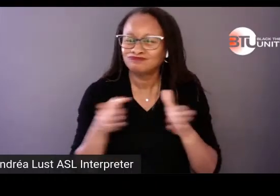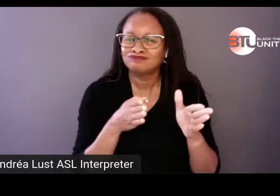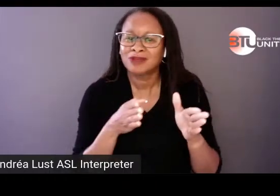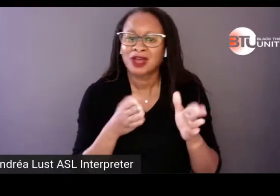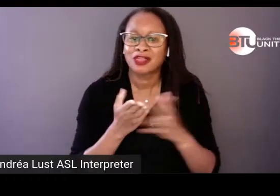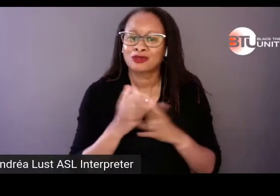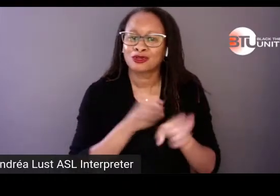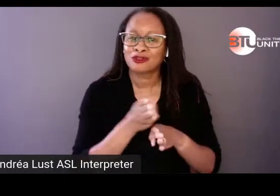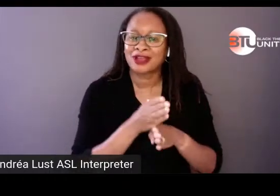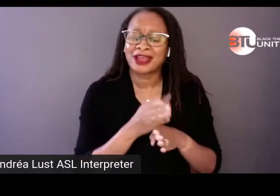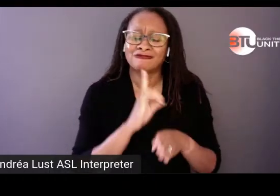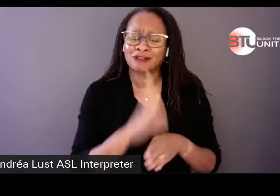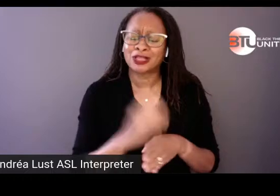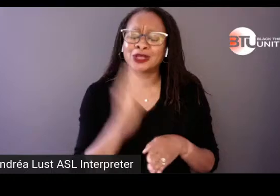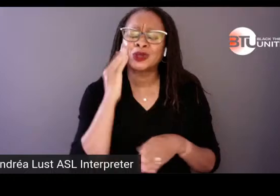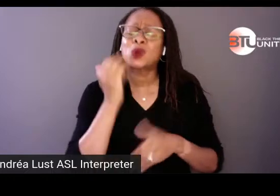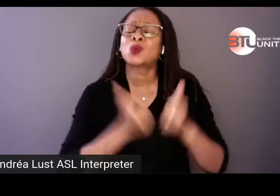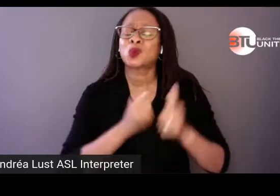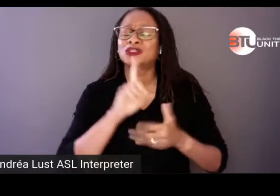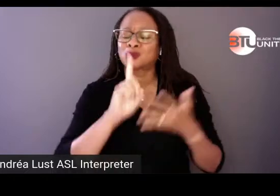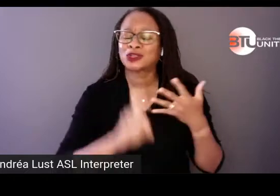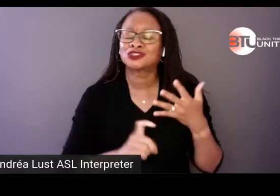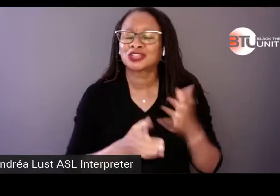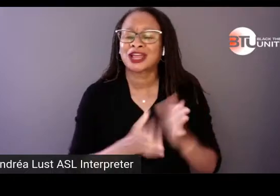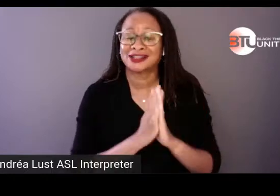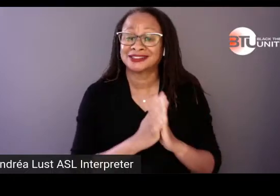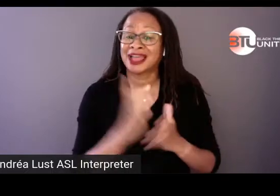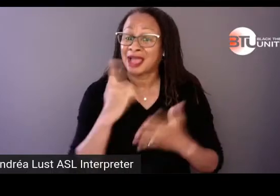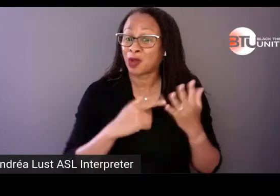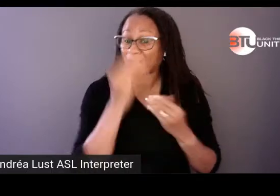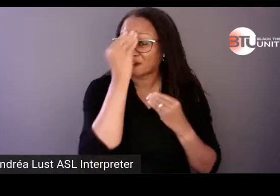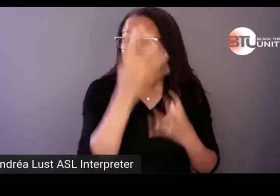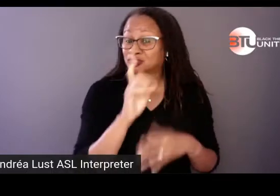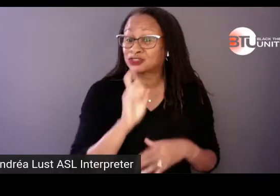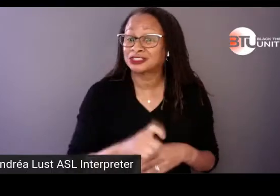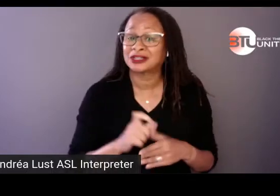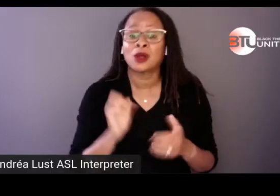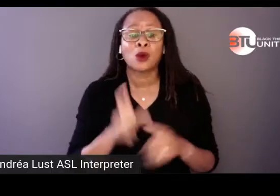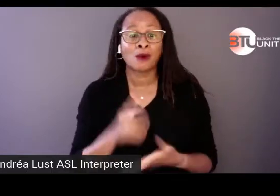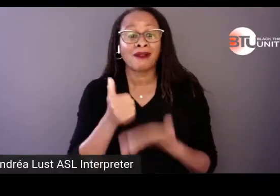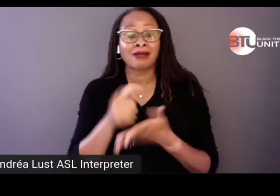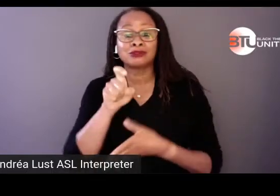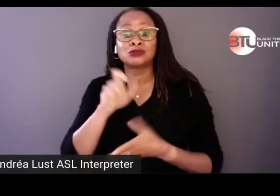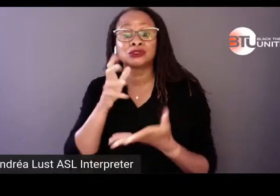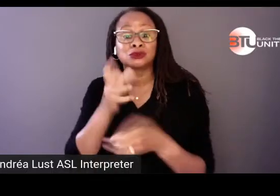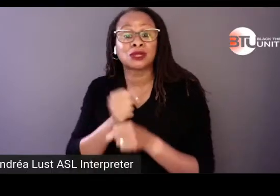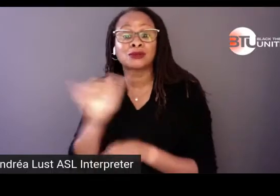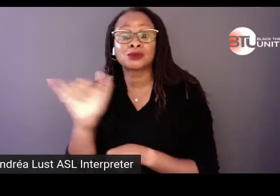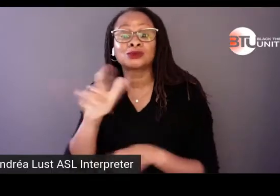least know what information you may need or help you may need to get.